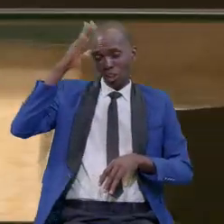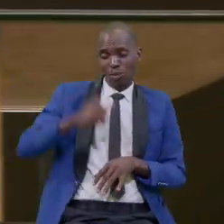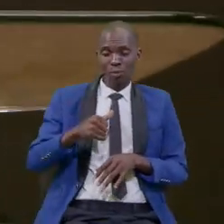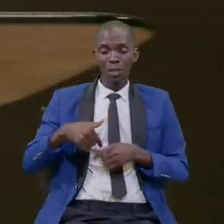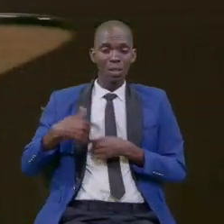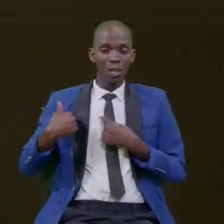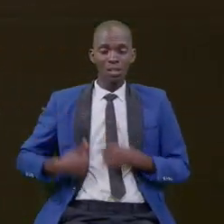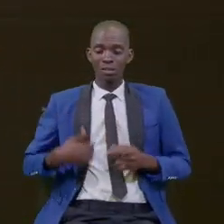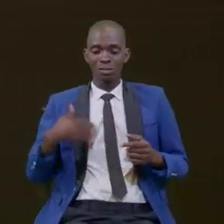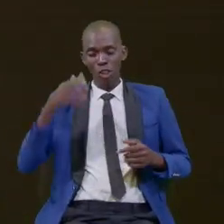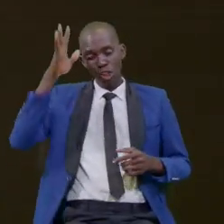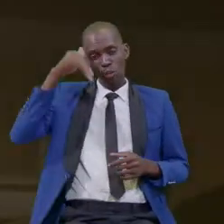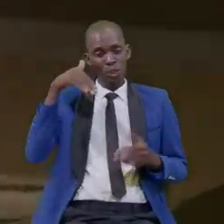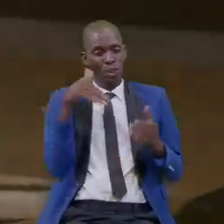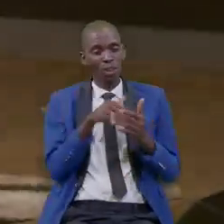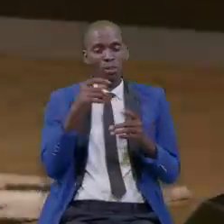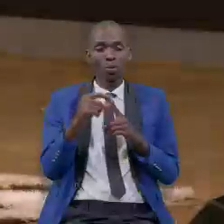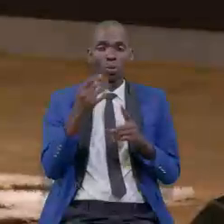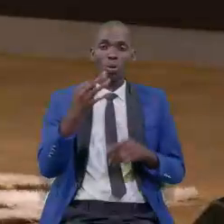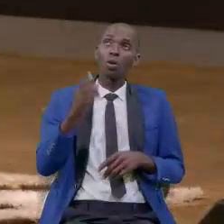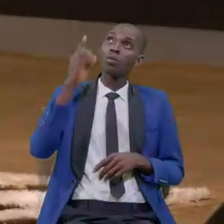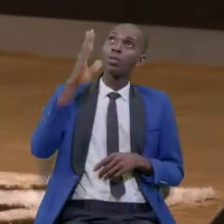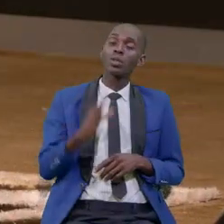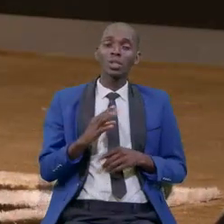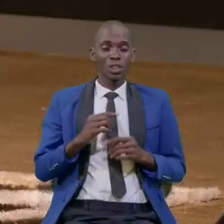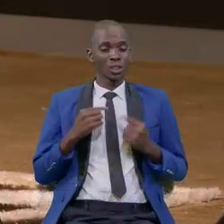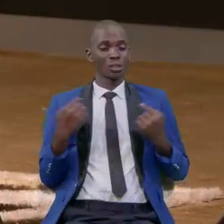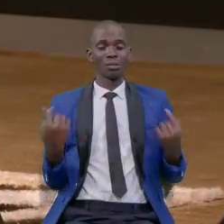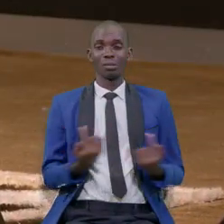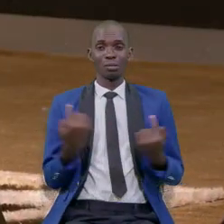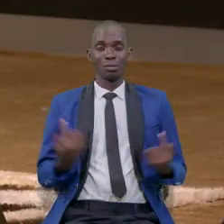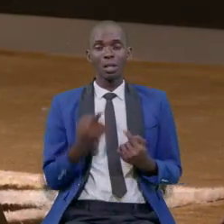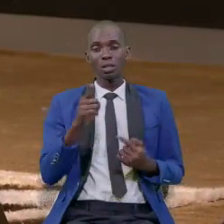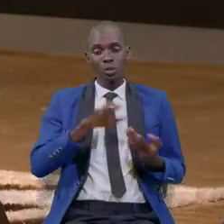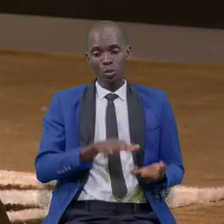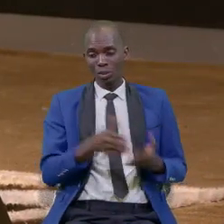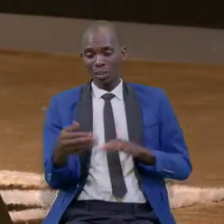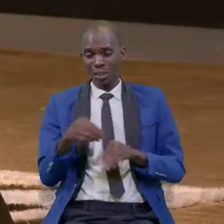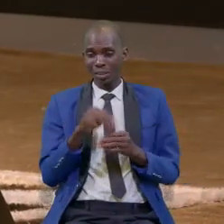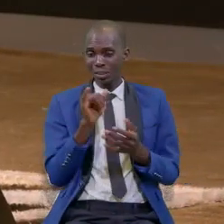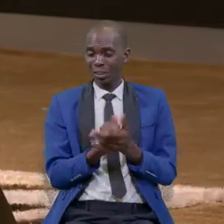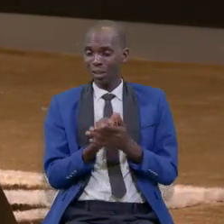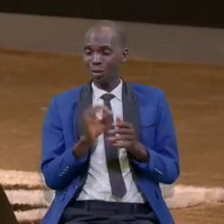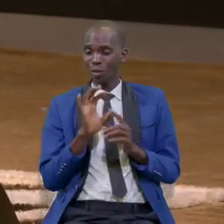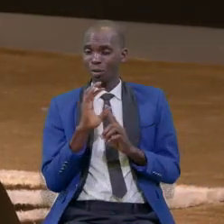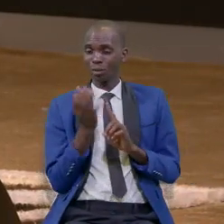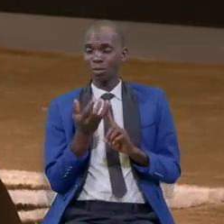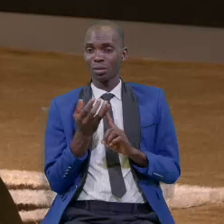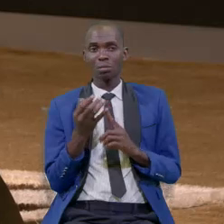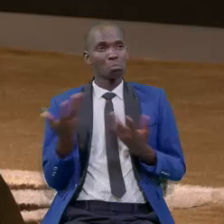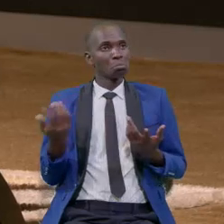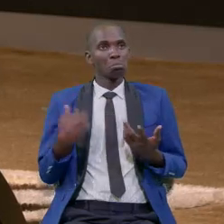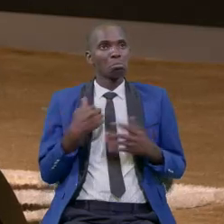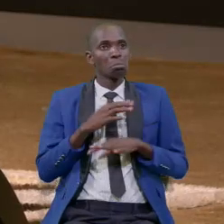word of God, sinning with impunity, and you die in that condition, I don't care